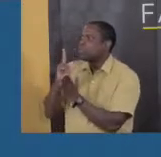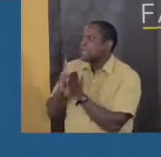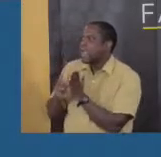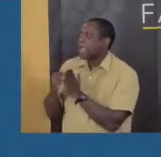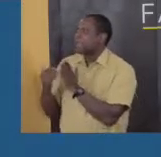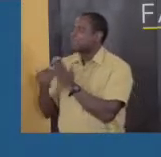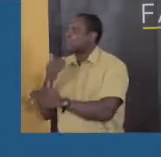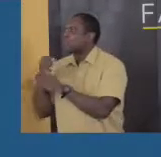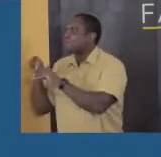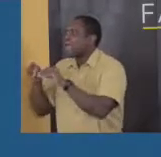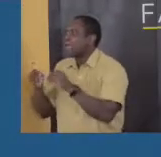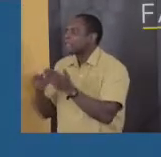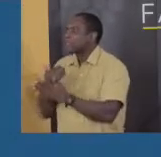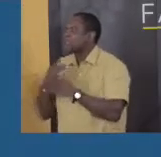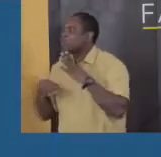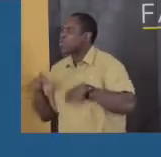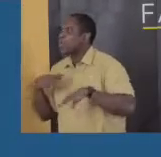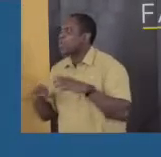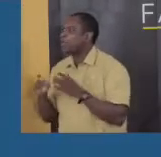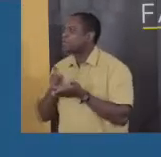lot of the